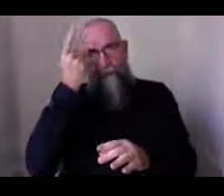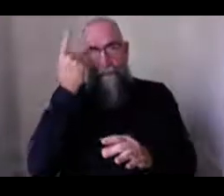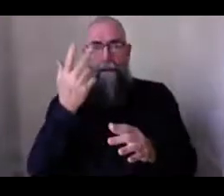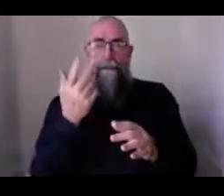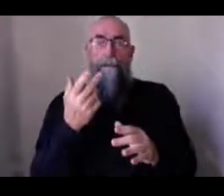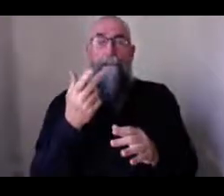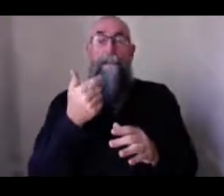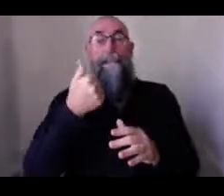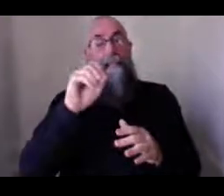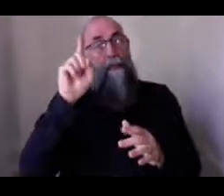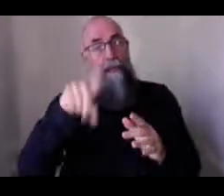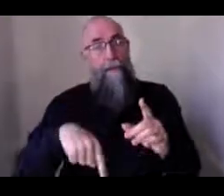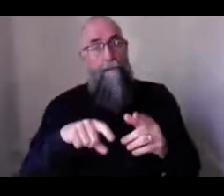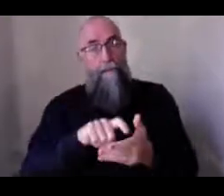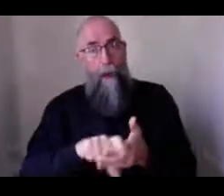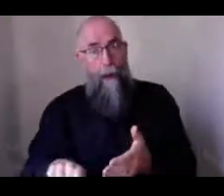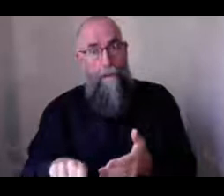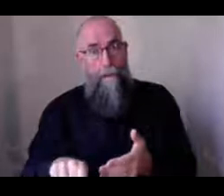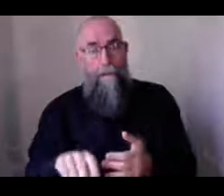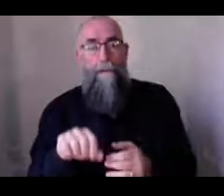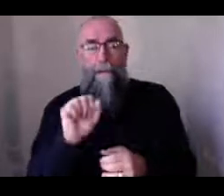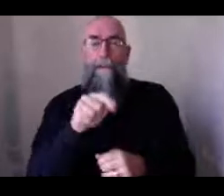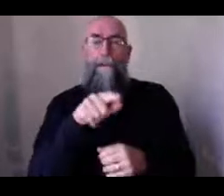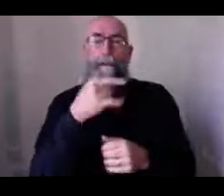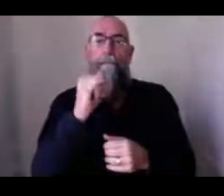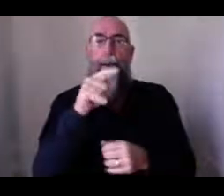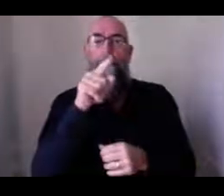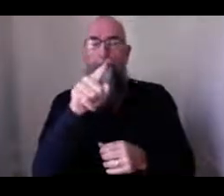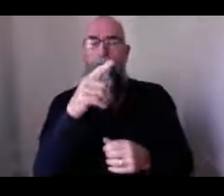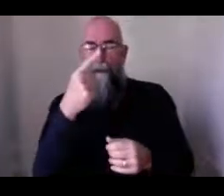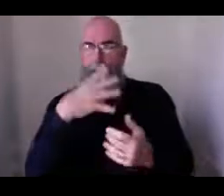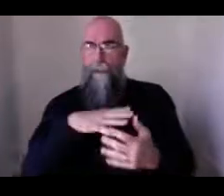viable when you have sourced multiple sources of income.